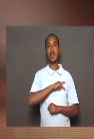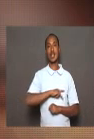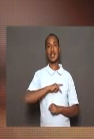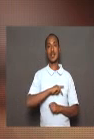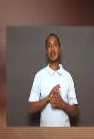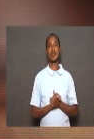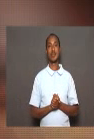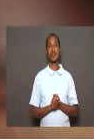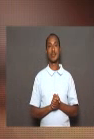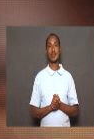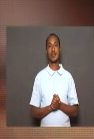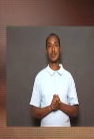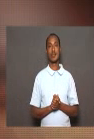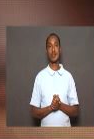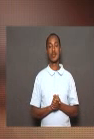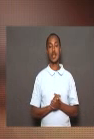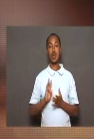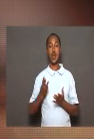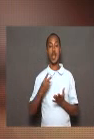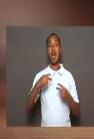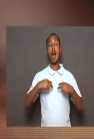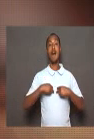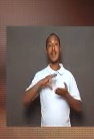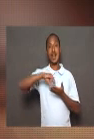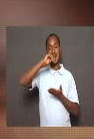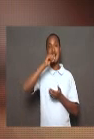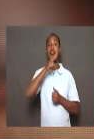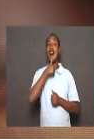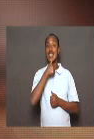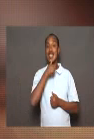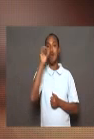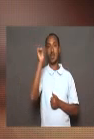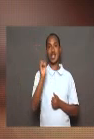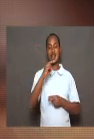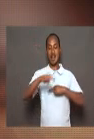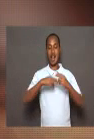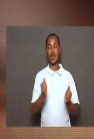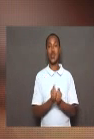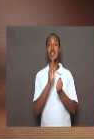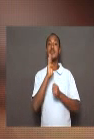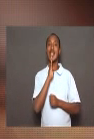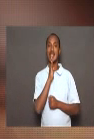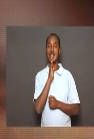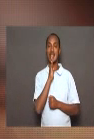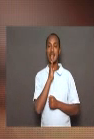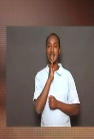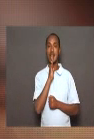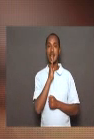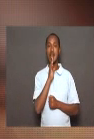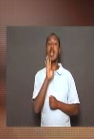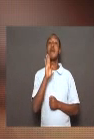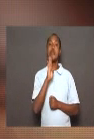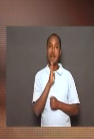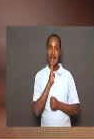properties. As we have learned, acidic oxides react with bases, while